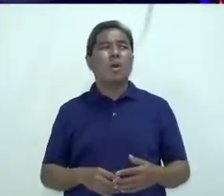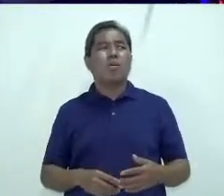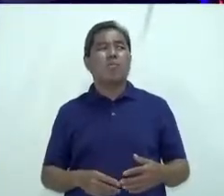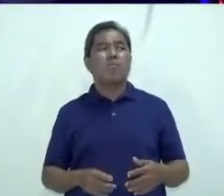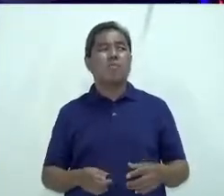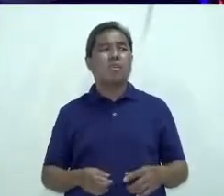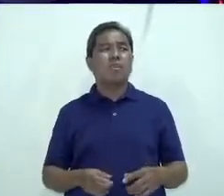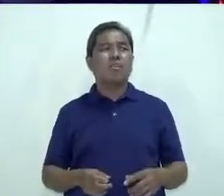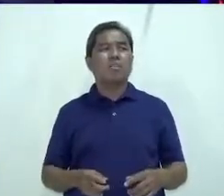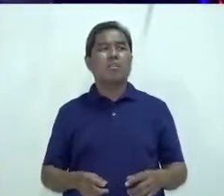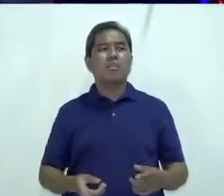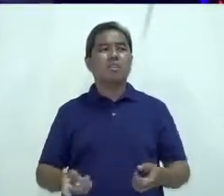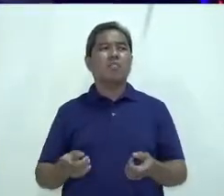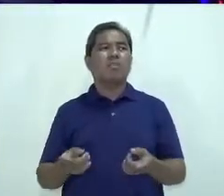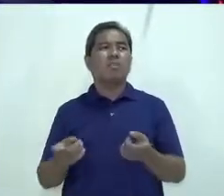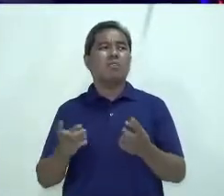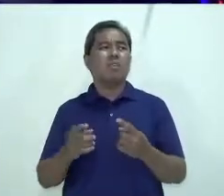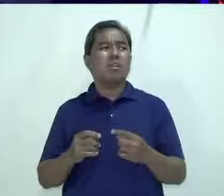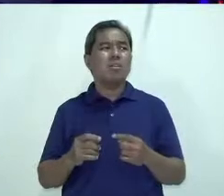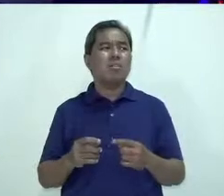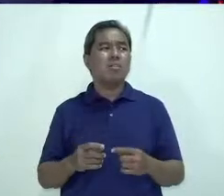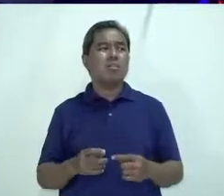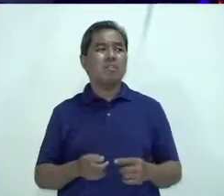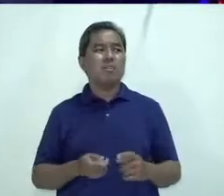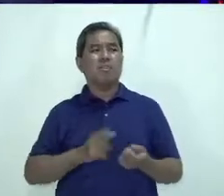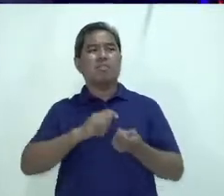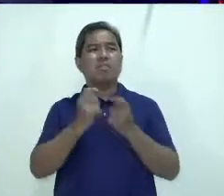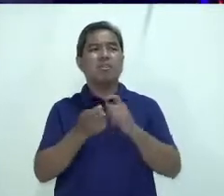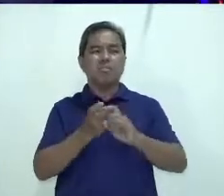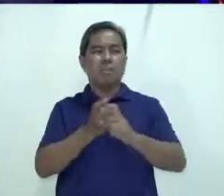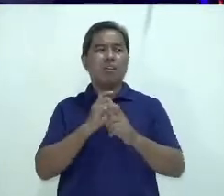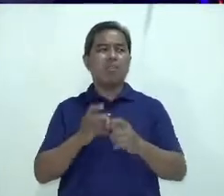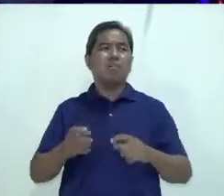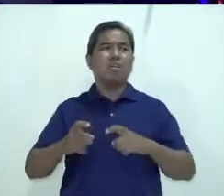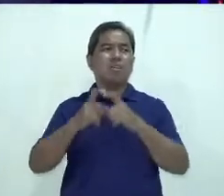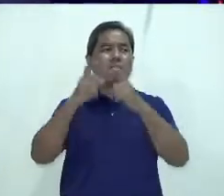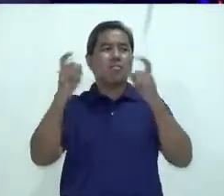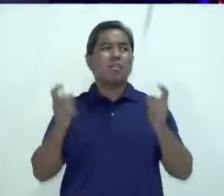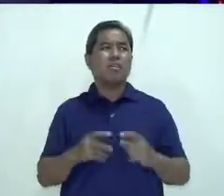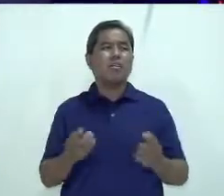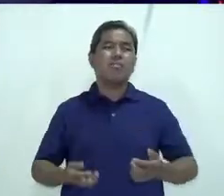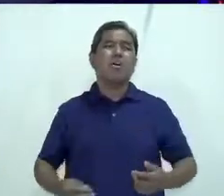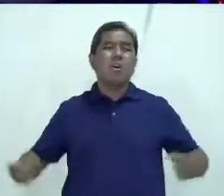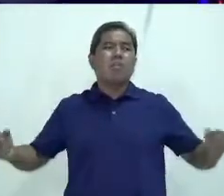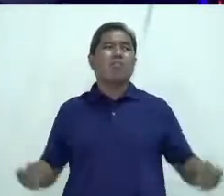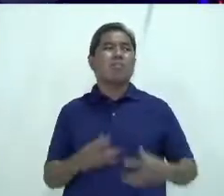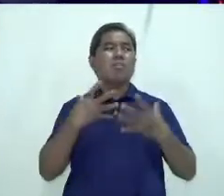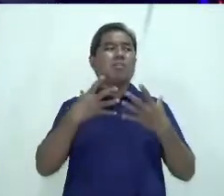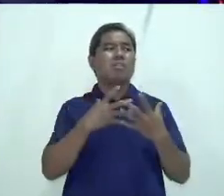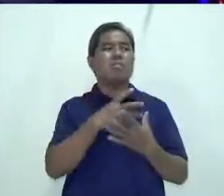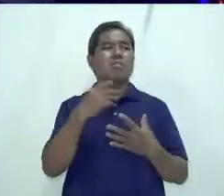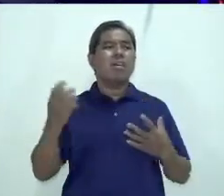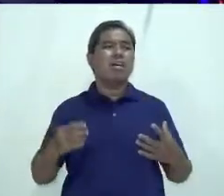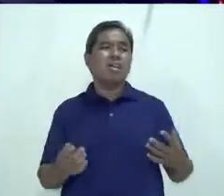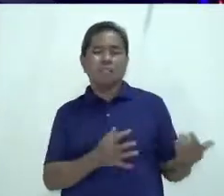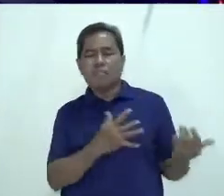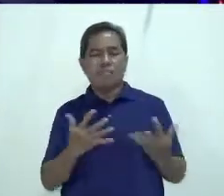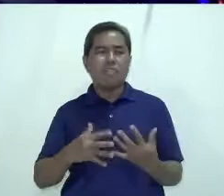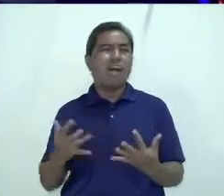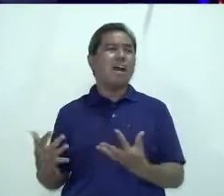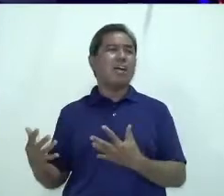Lord, as we repent, turn from sin, revival embers